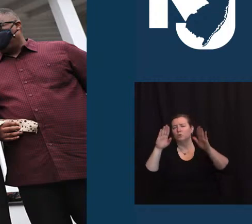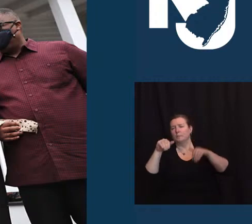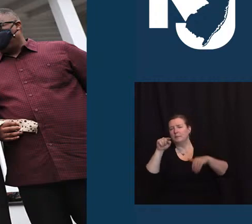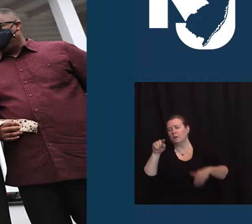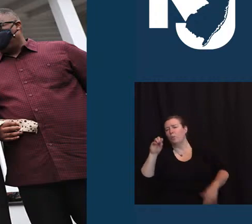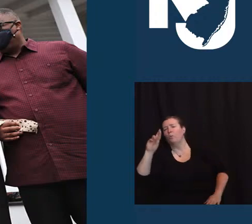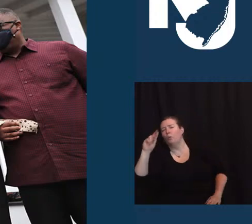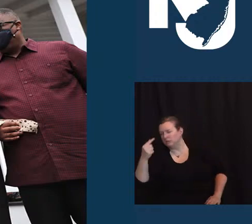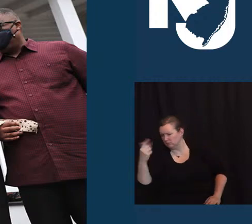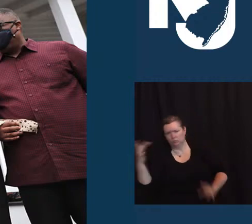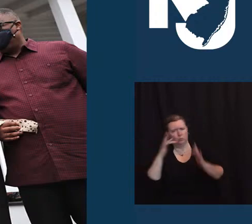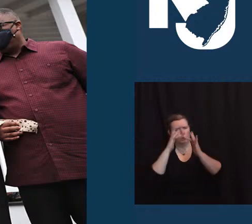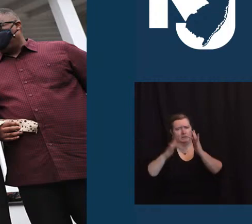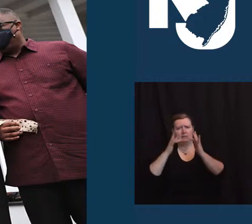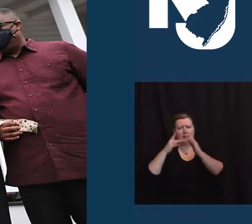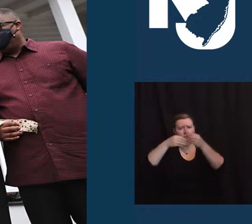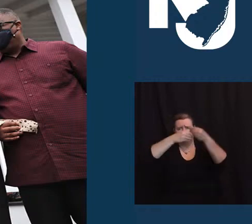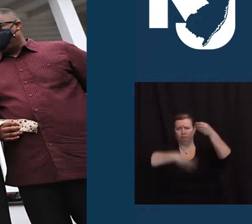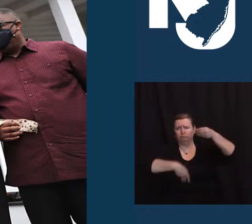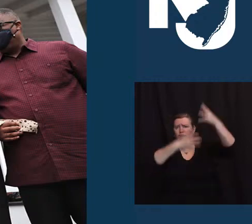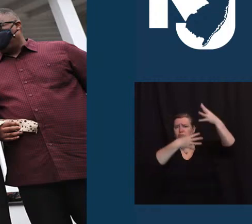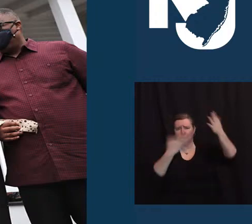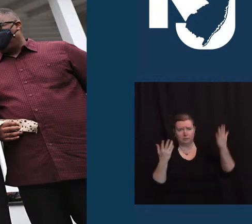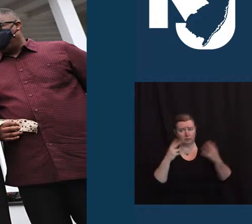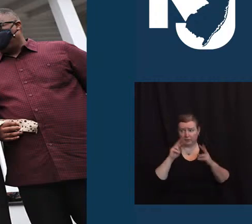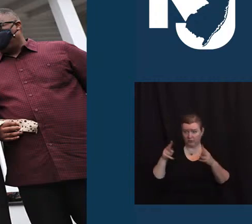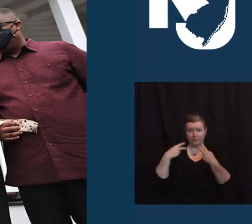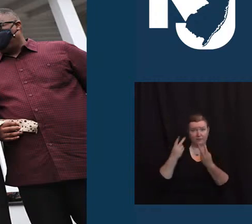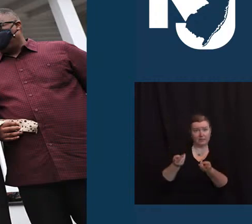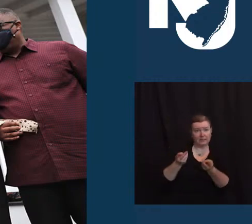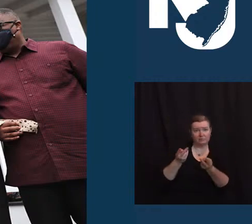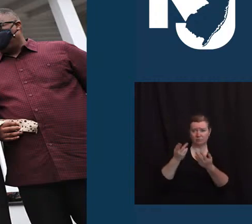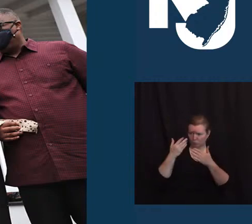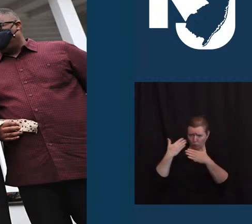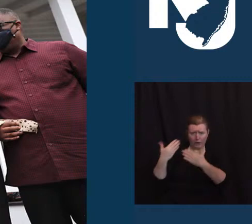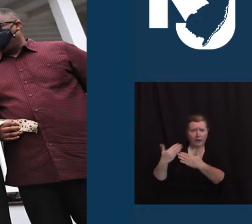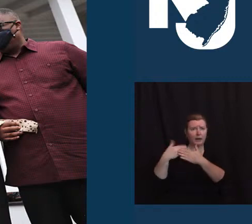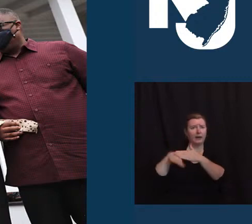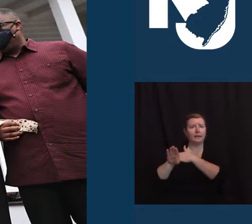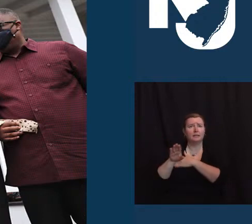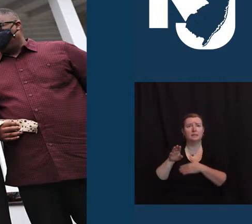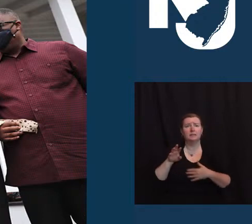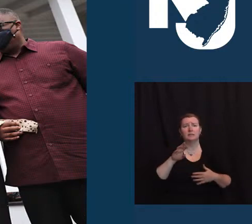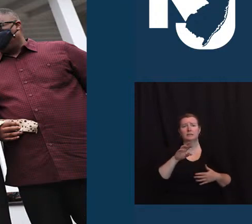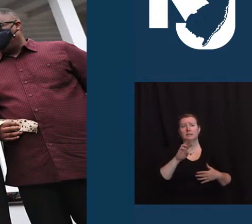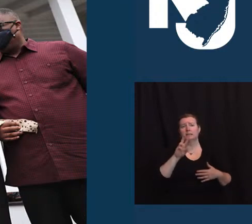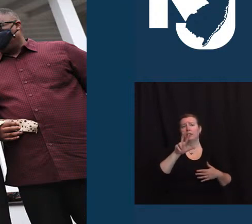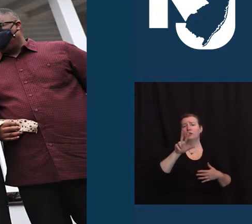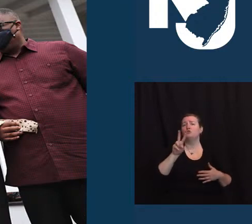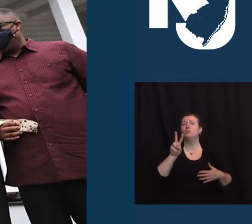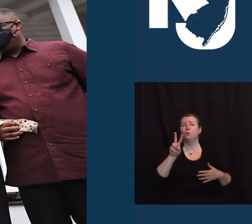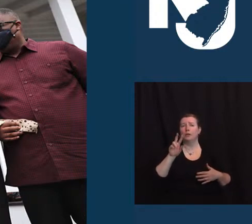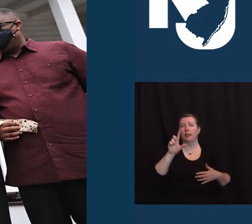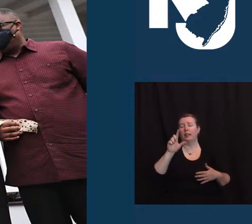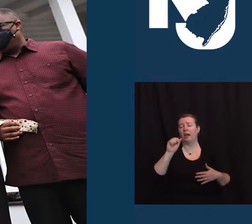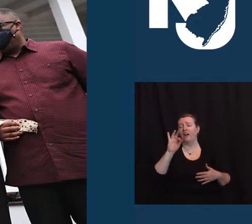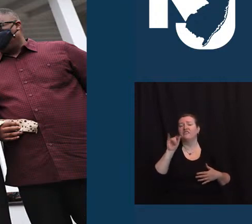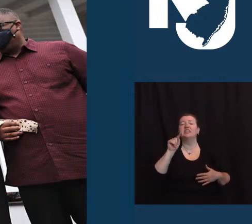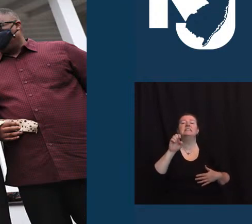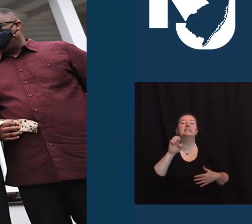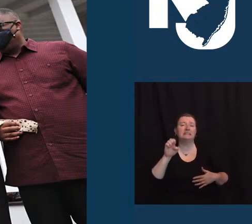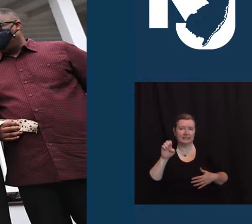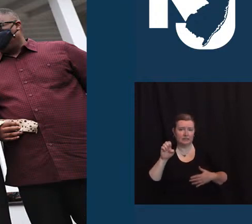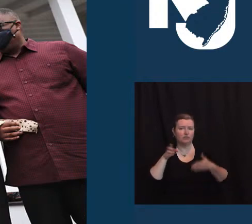harriettubmanmuseum.org, and next time you're down there, give them a visit. They are at 632 Lafayette Street, 632 Lafayette Street.